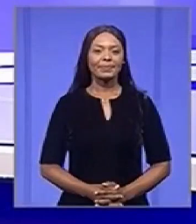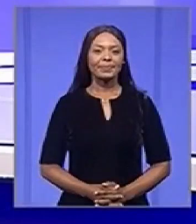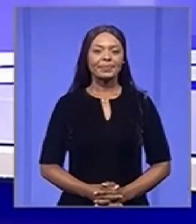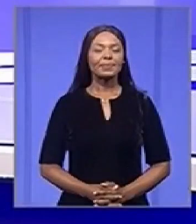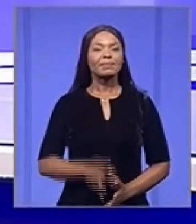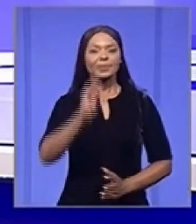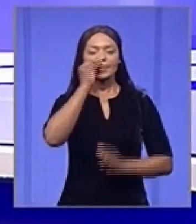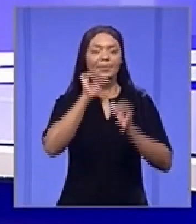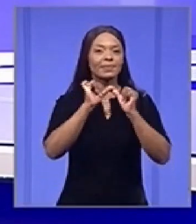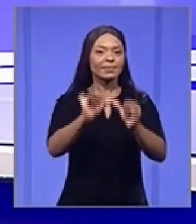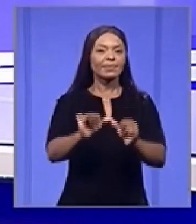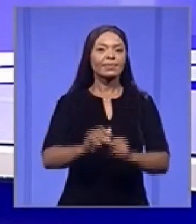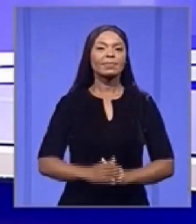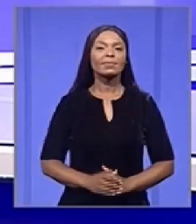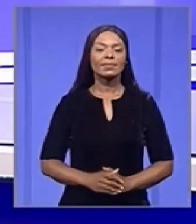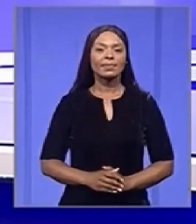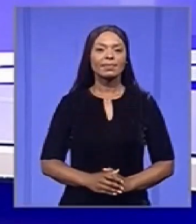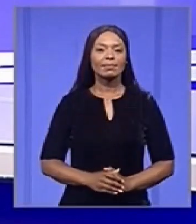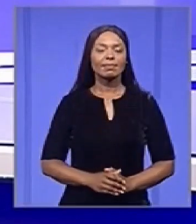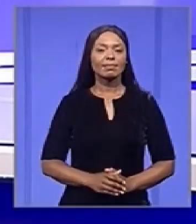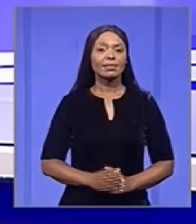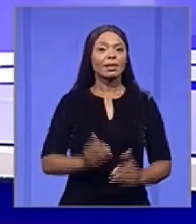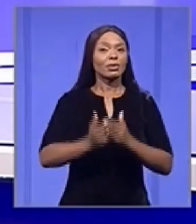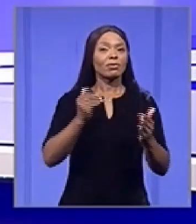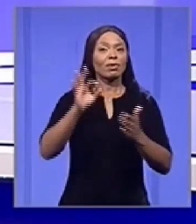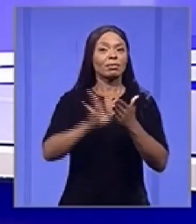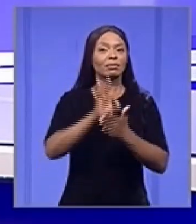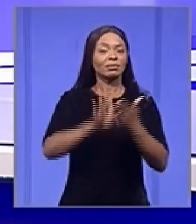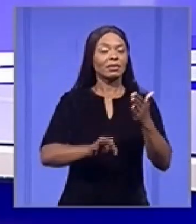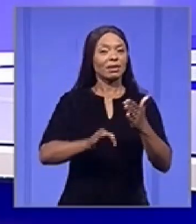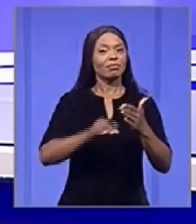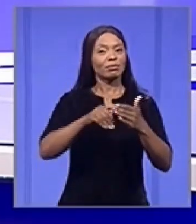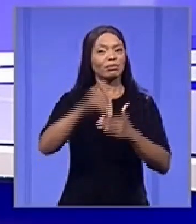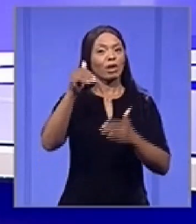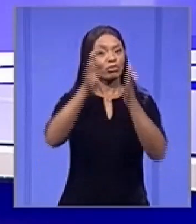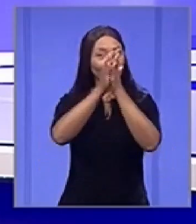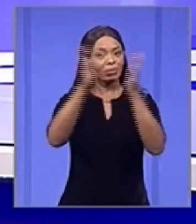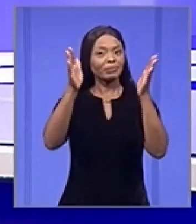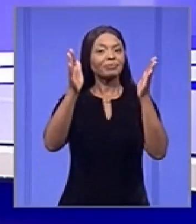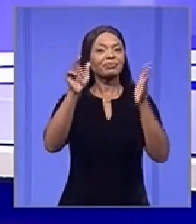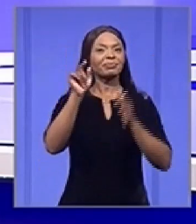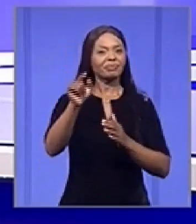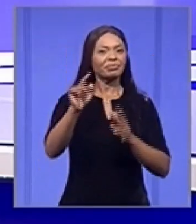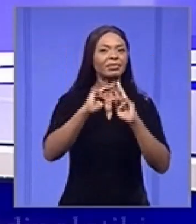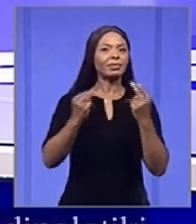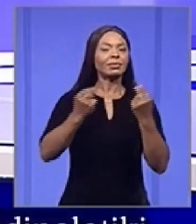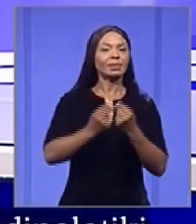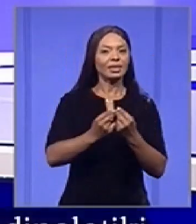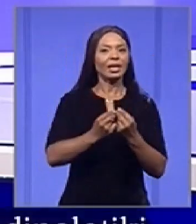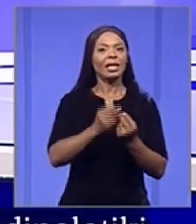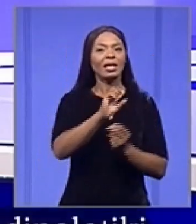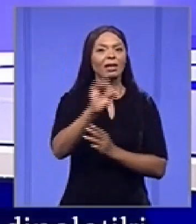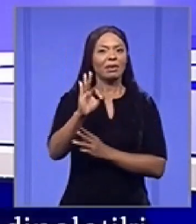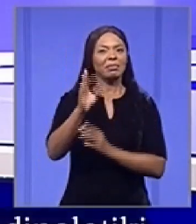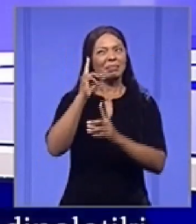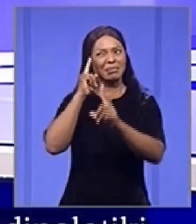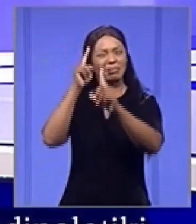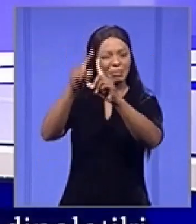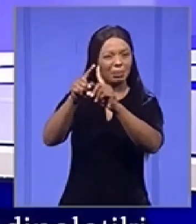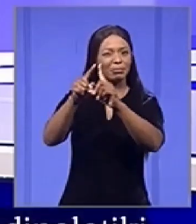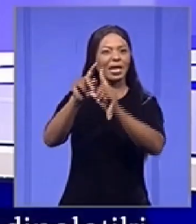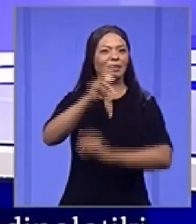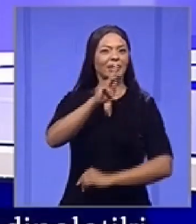Re kgatela pele ga ditlhopho kakaretso EFF e kgaratlhela go fenya kwa KwaZulu-Natal. EFF e tla tlhoma semmuso lenane la